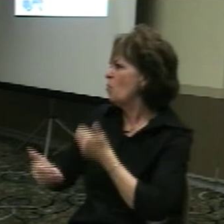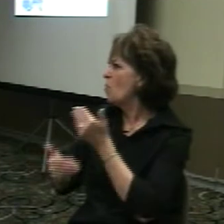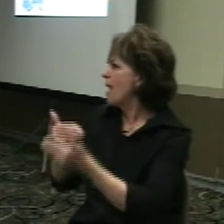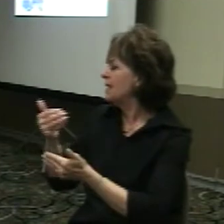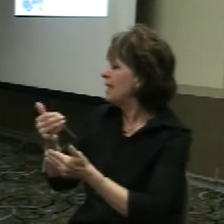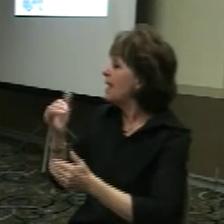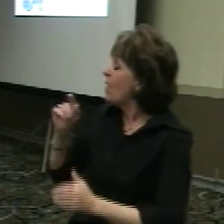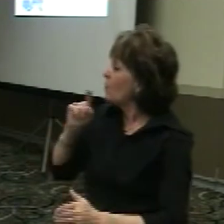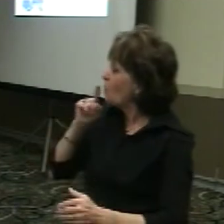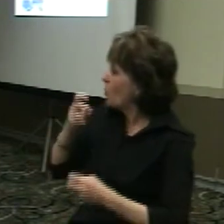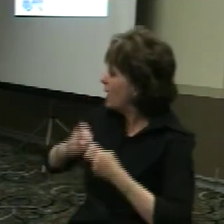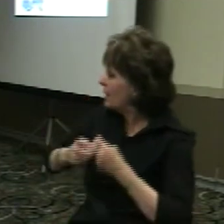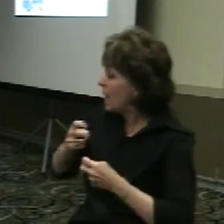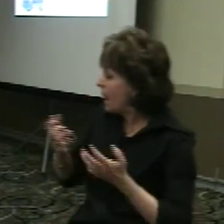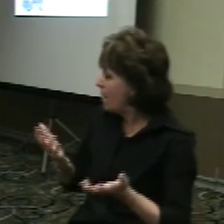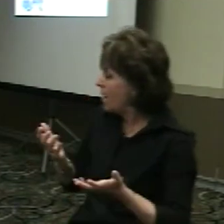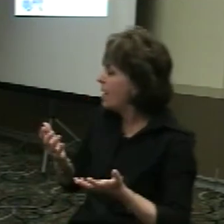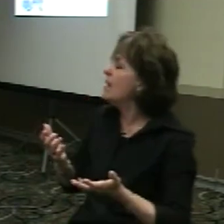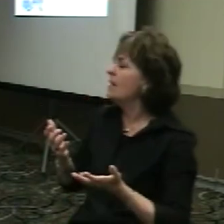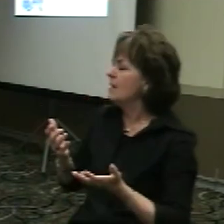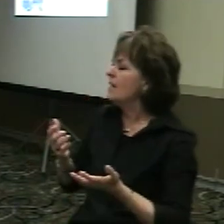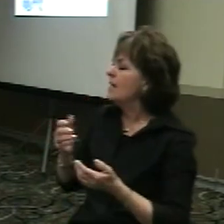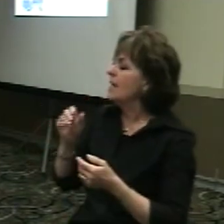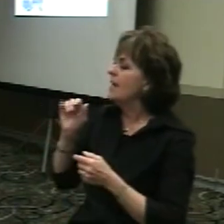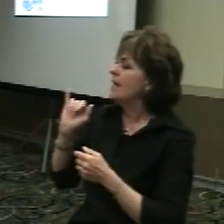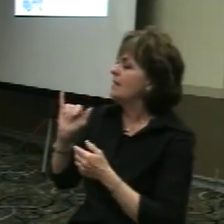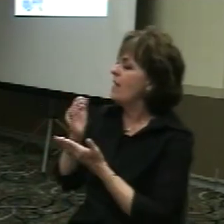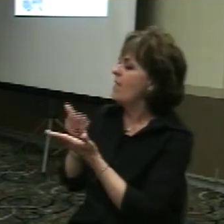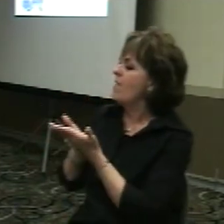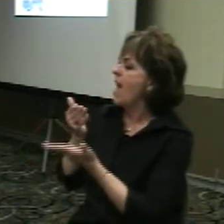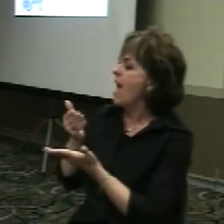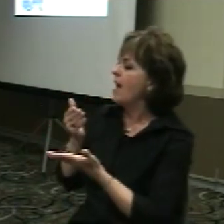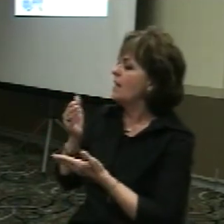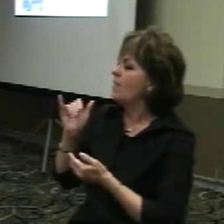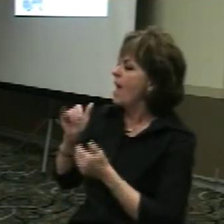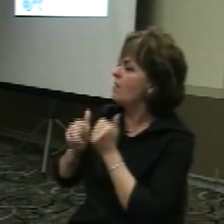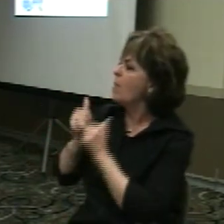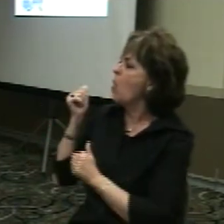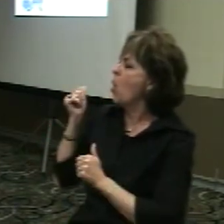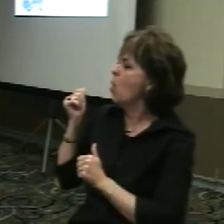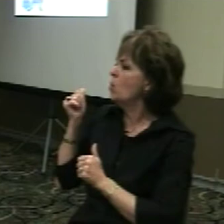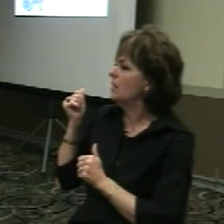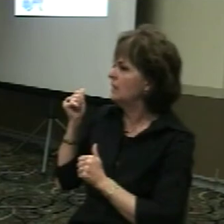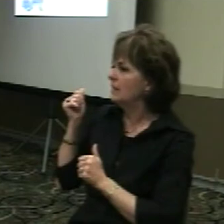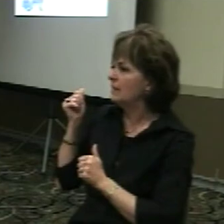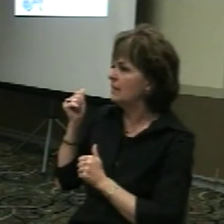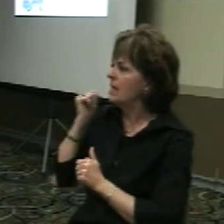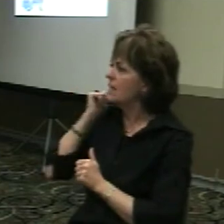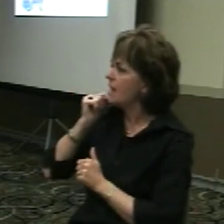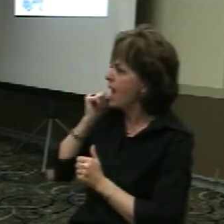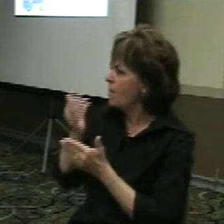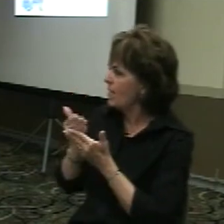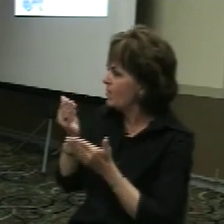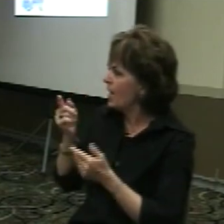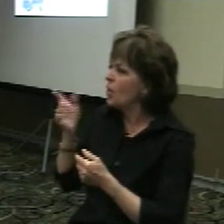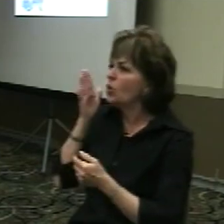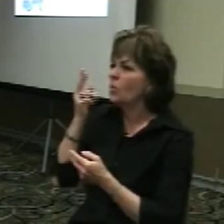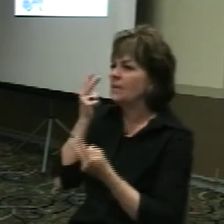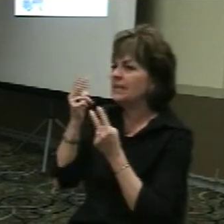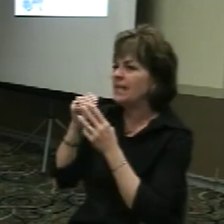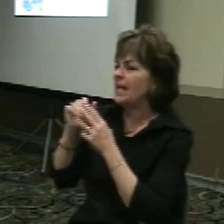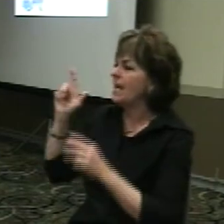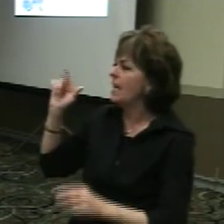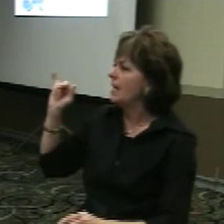Now, the real dilemma here comes down to the fact that the most common thing you're going to